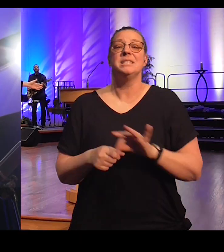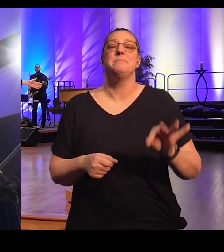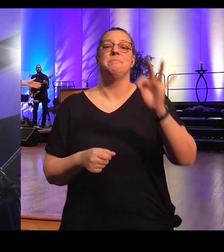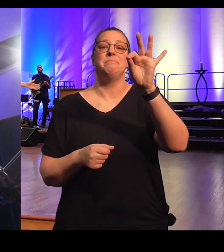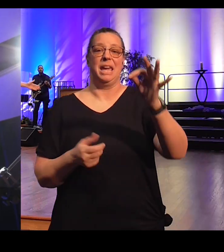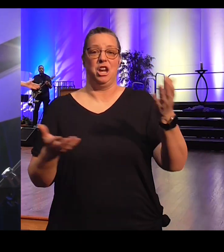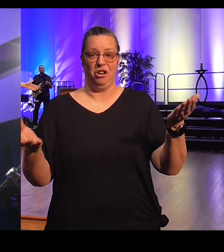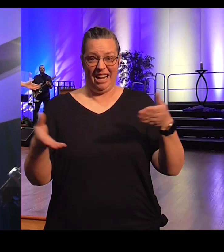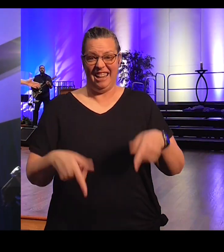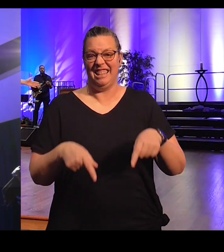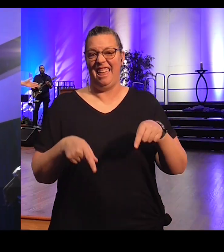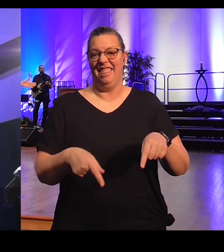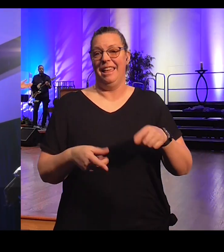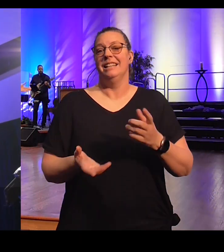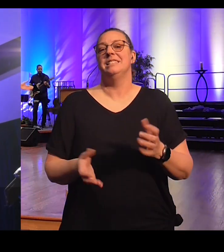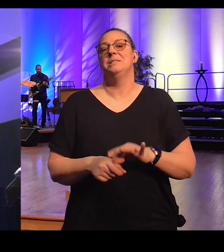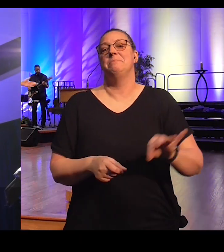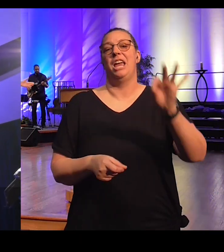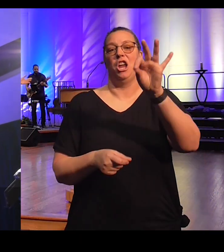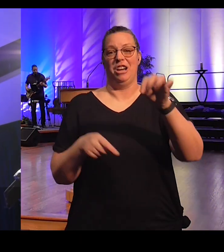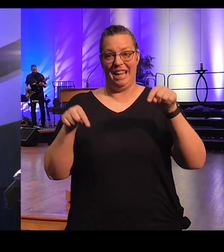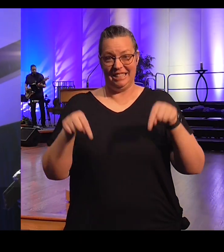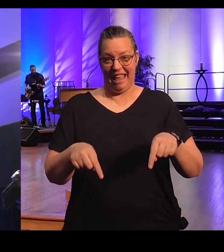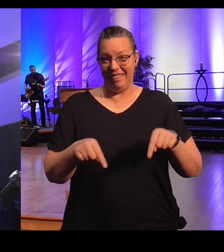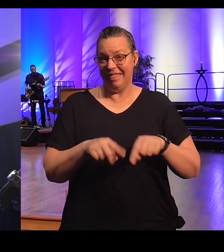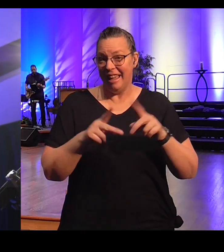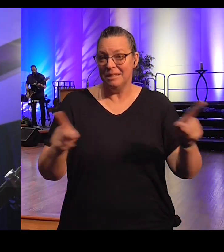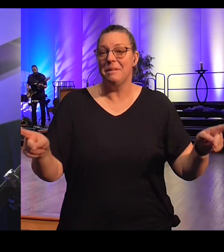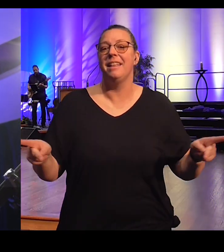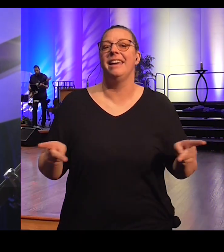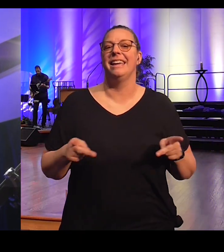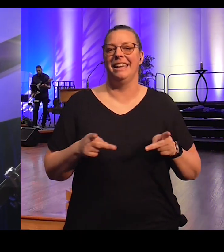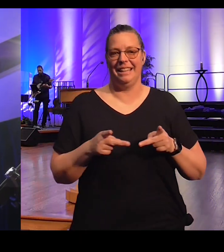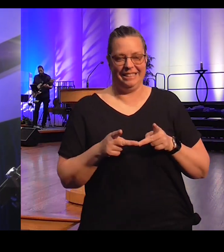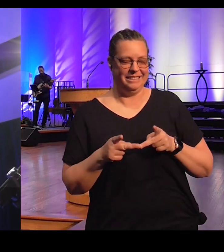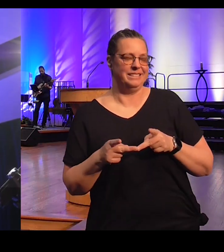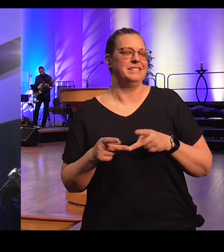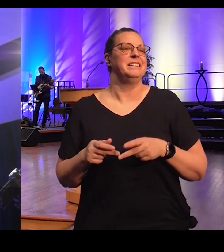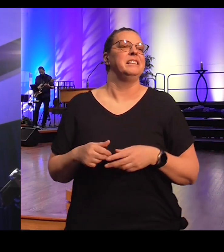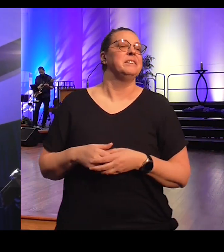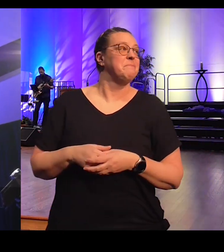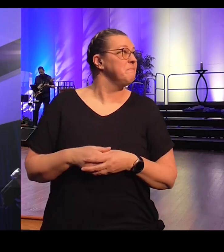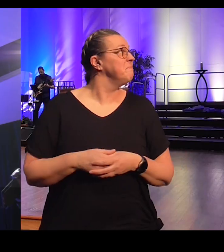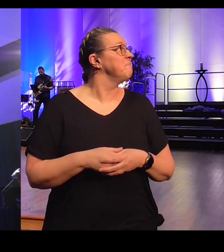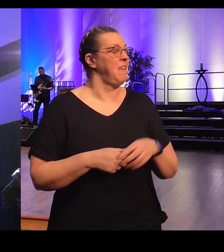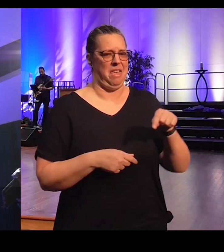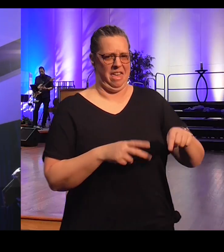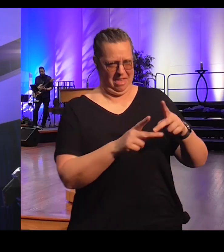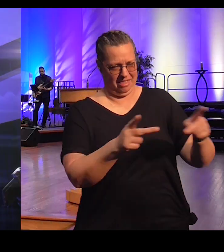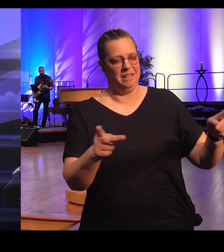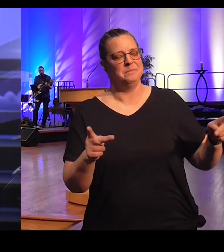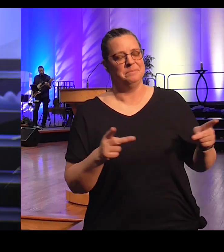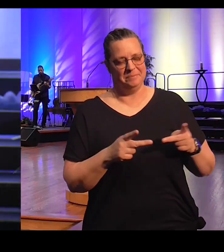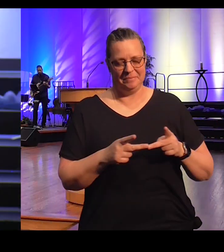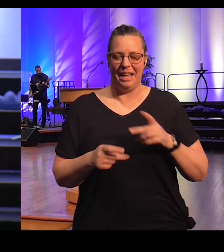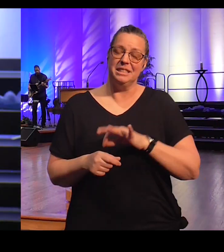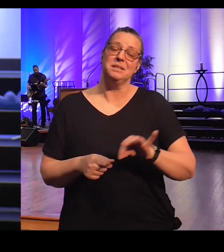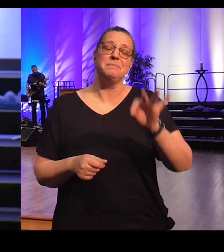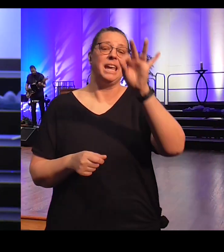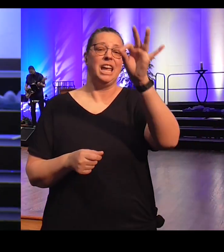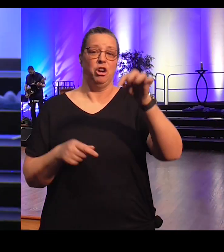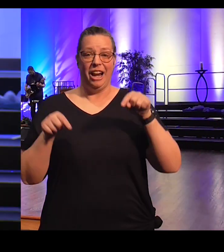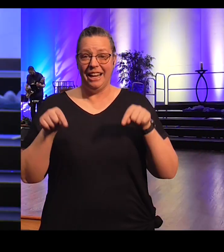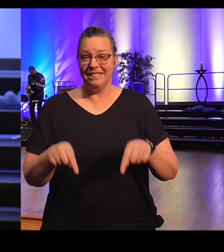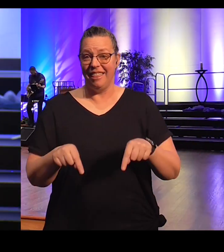Spirit is in this, Spirit is in this place, in this place. Spirit